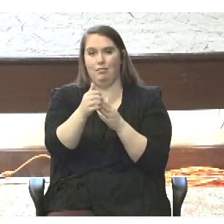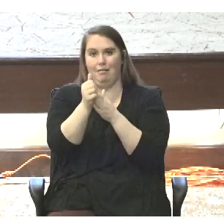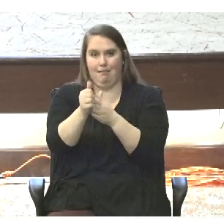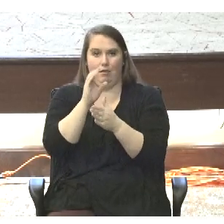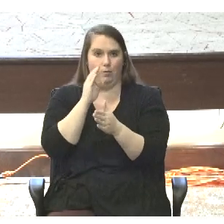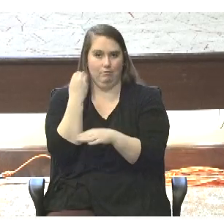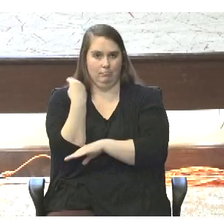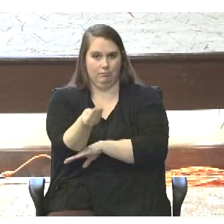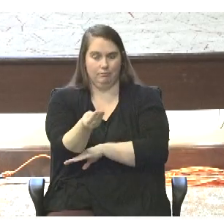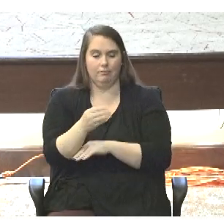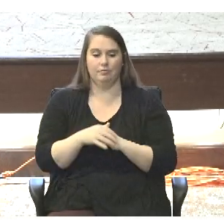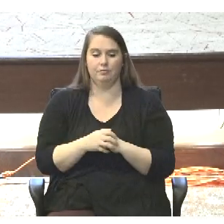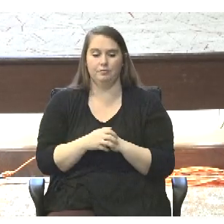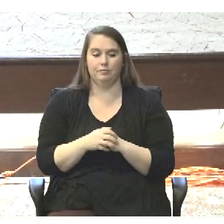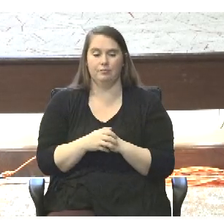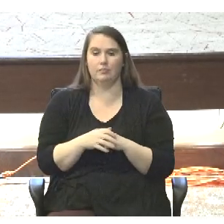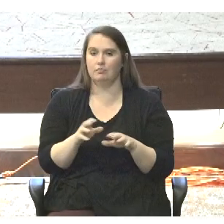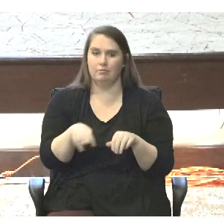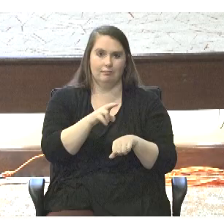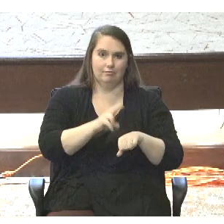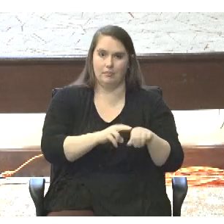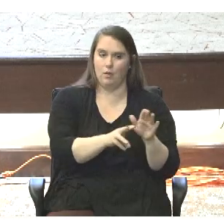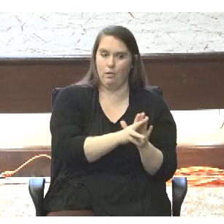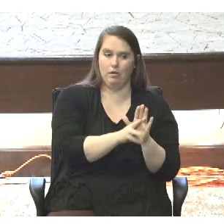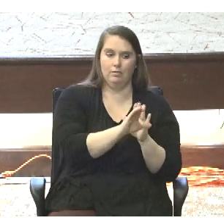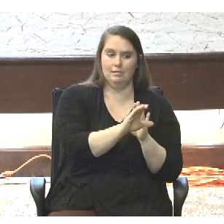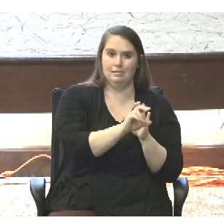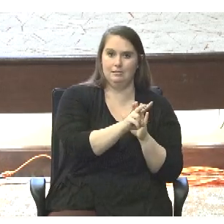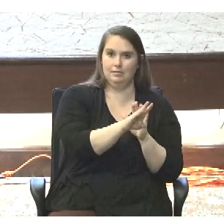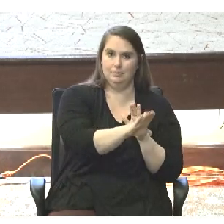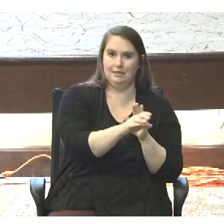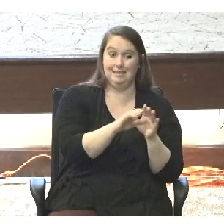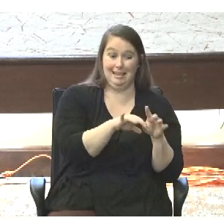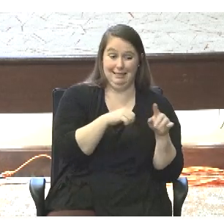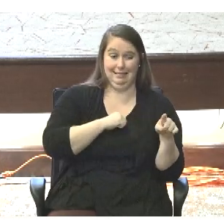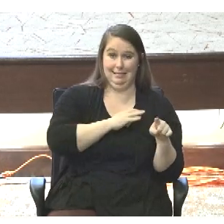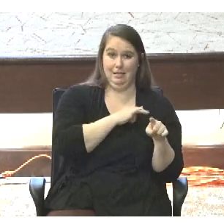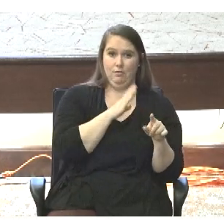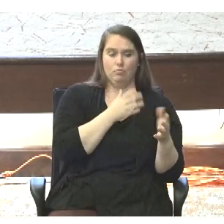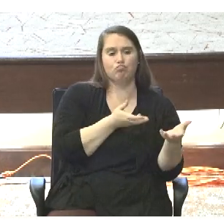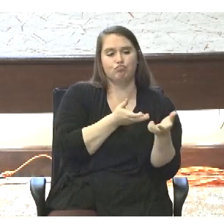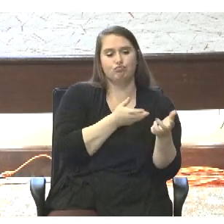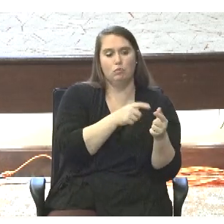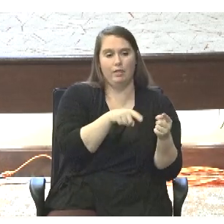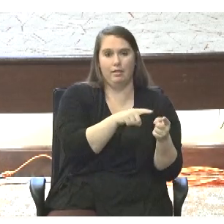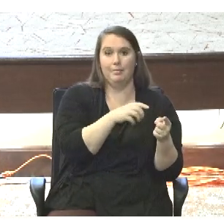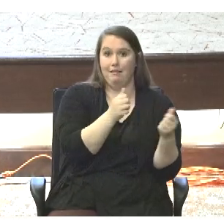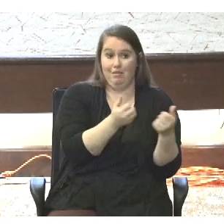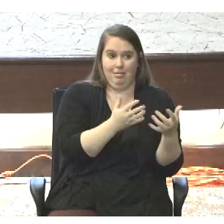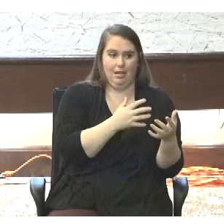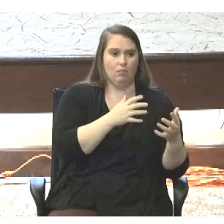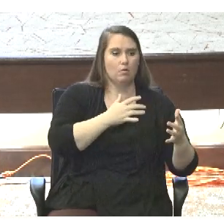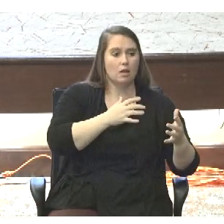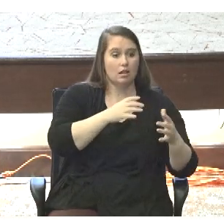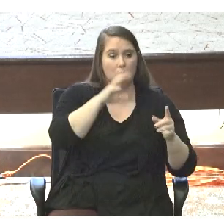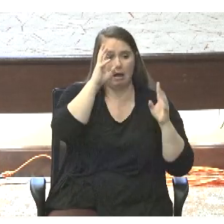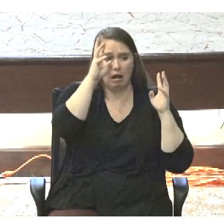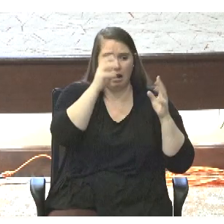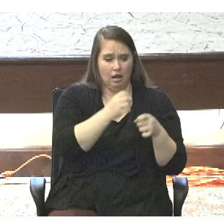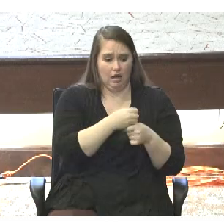course, are working with the Waco CVB staff very closely to make sure that everything we create feels like it resonates